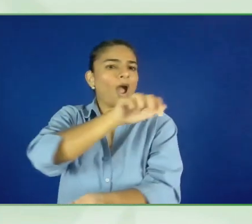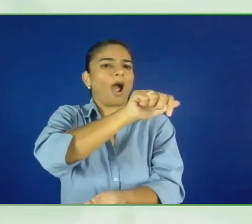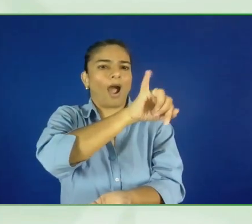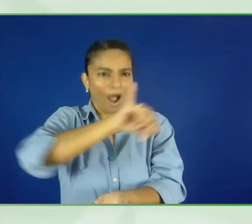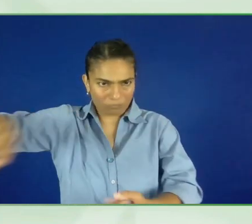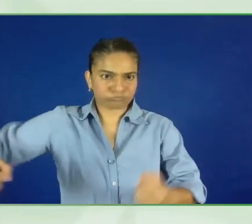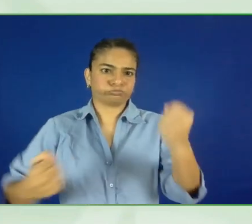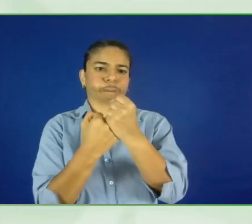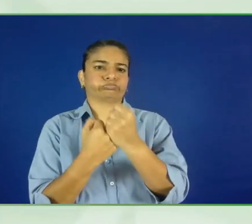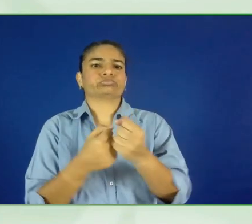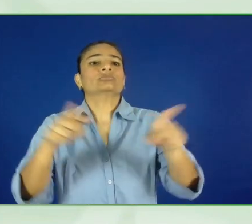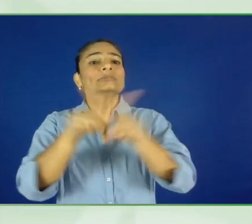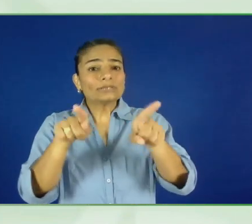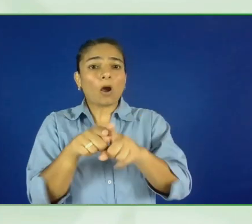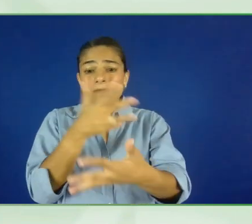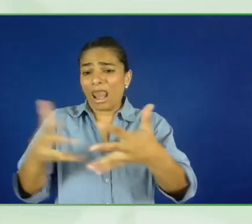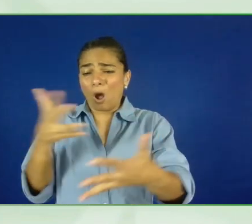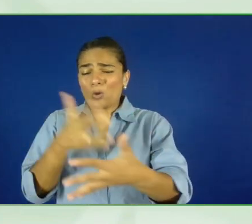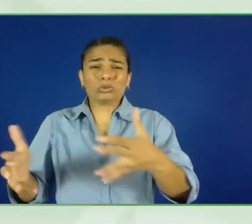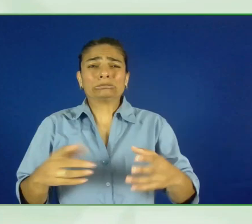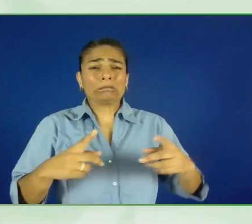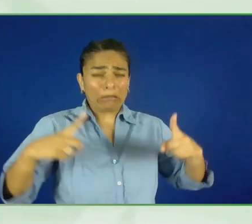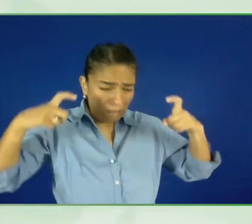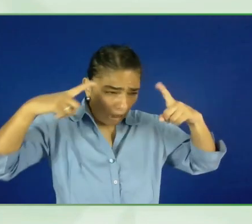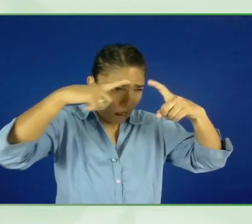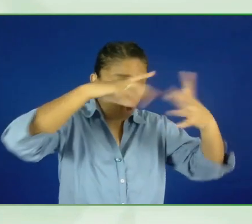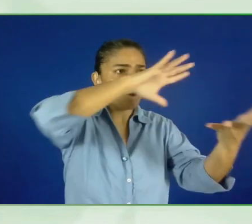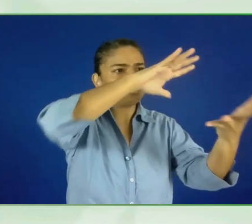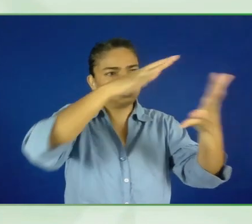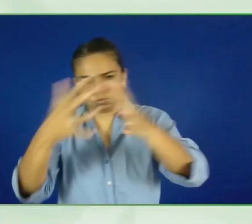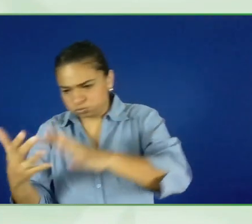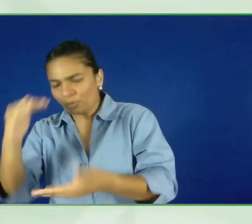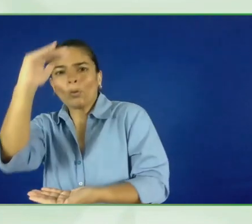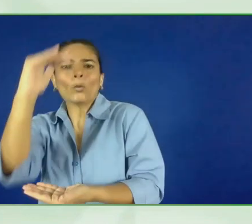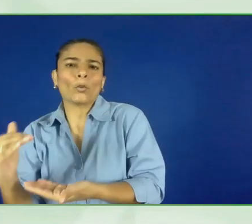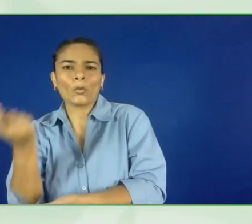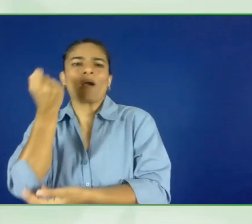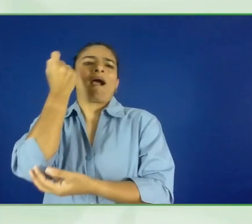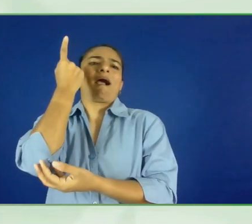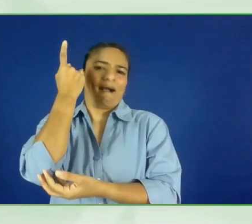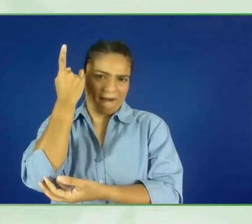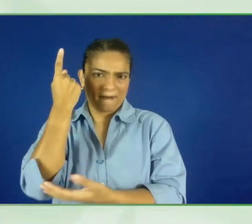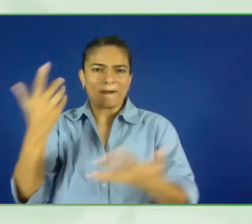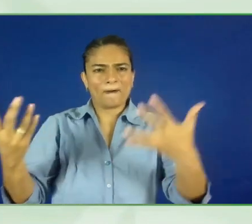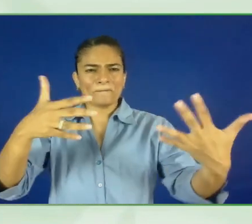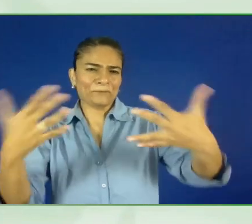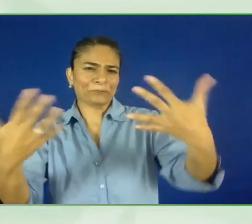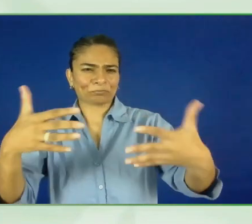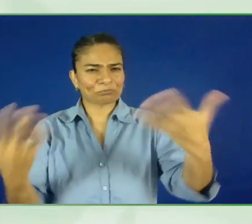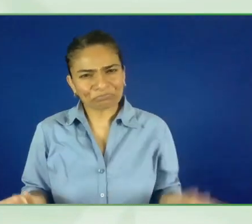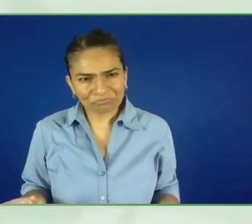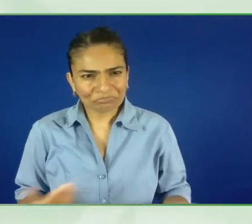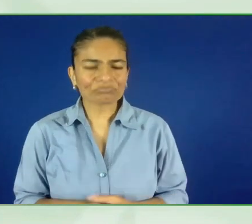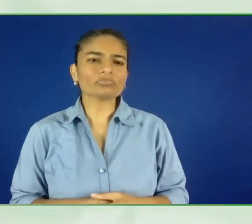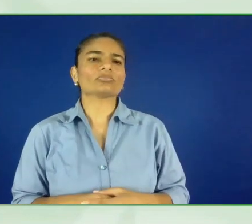in a very easy way, in a rudimentary version, is also easy. You simply have to add to the prompt, explain this in a way that